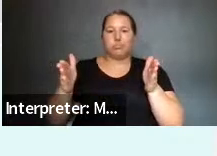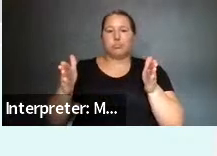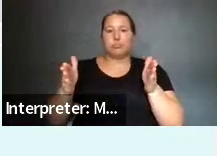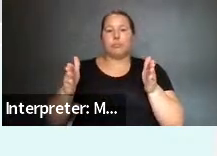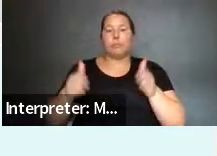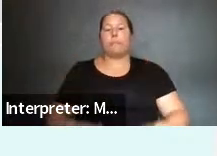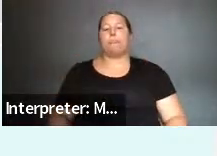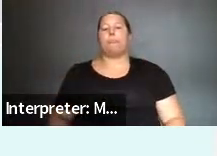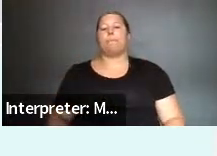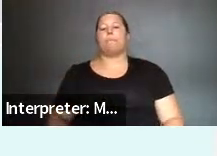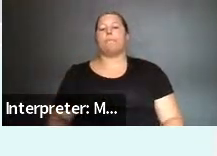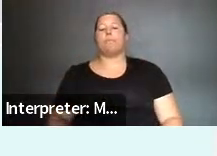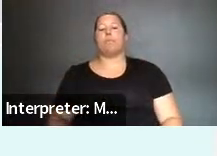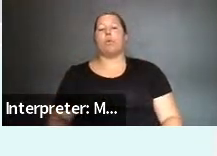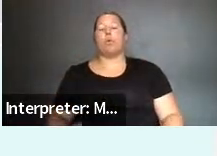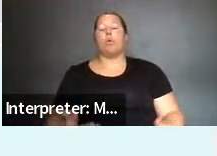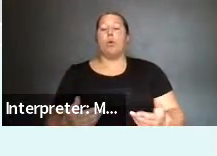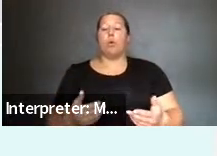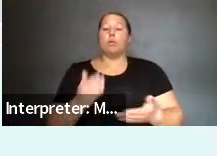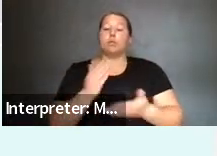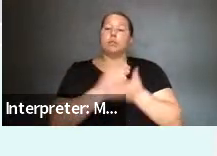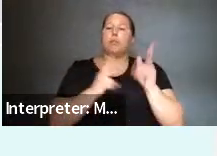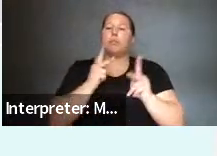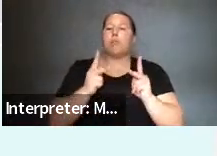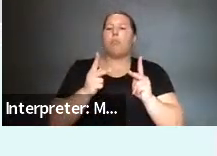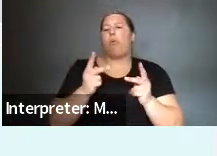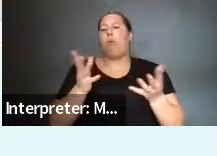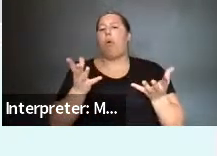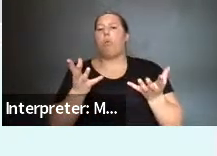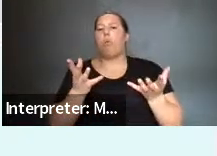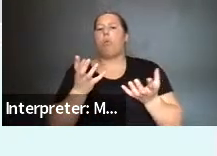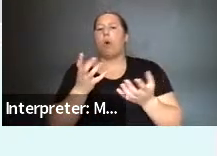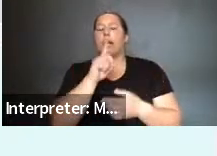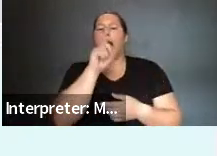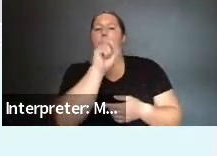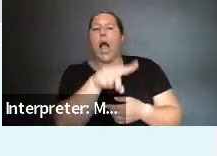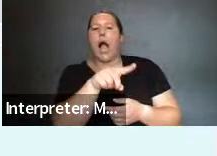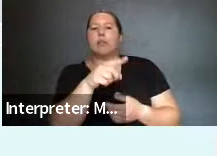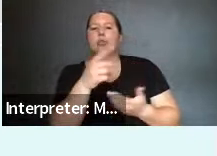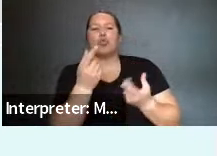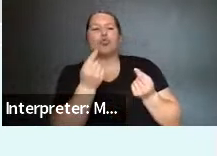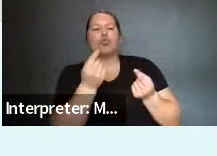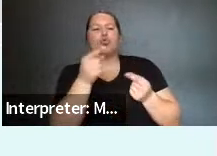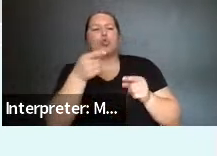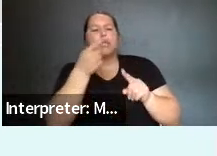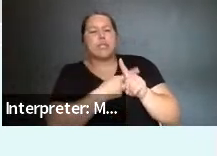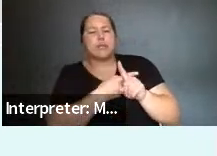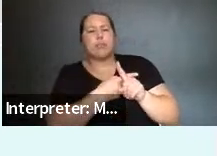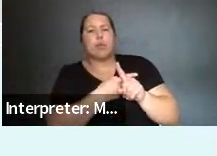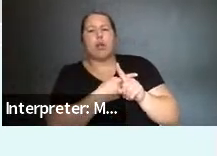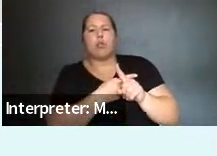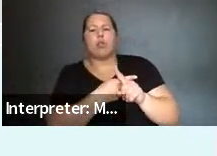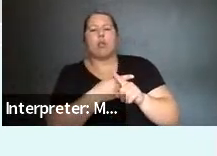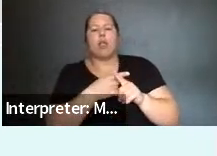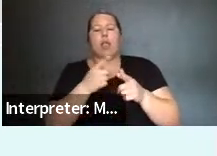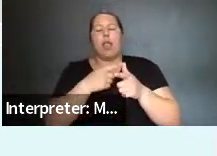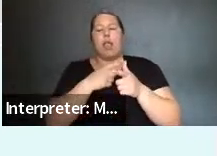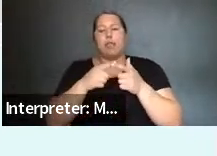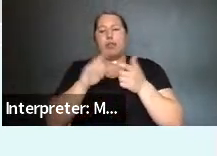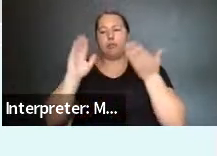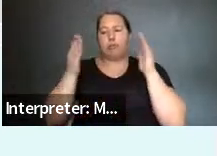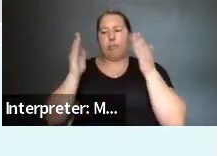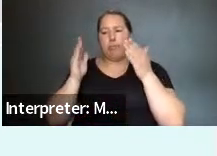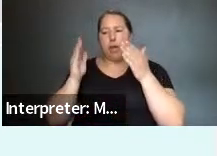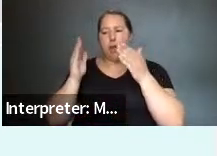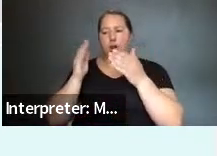well. So some people may want to say, well, what did we do this month? And then want to look over the course of the year, how are we doing?